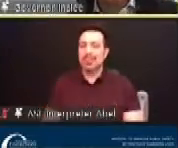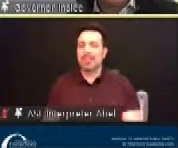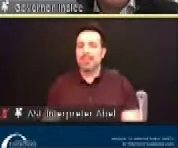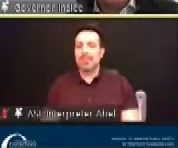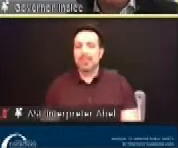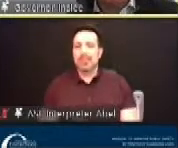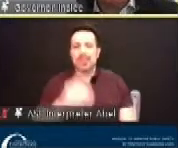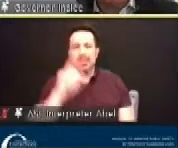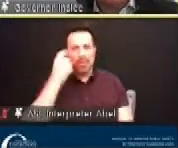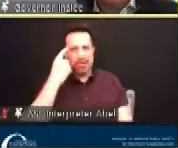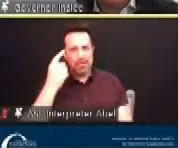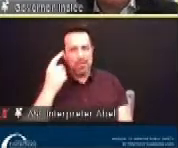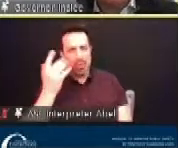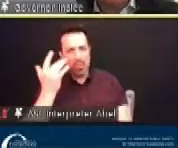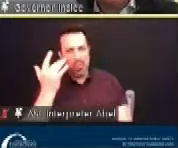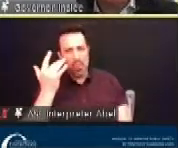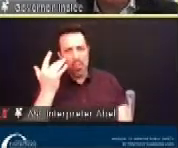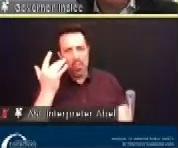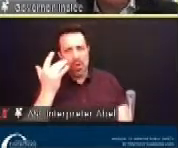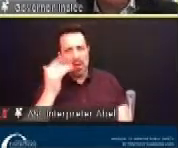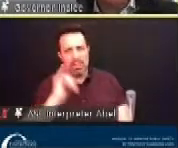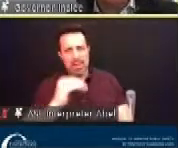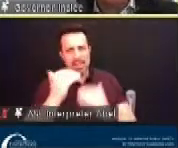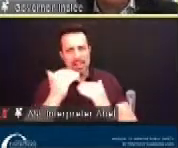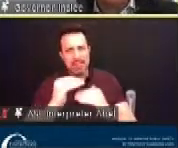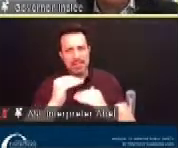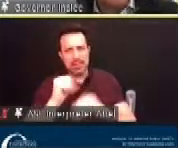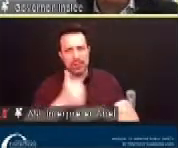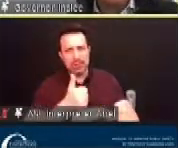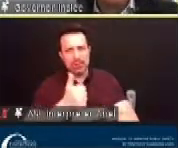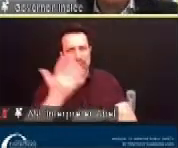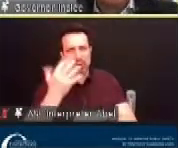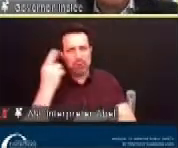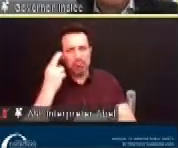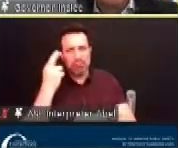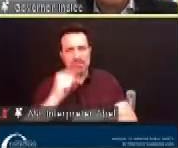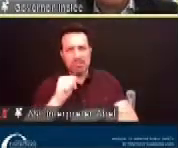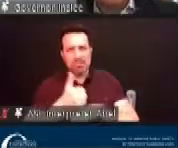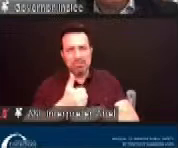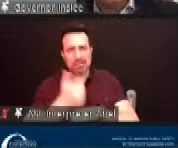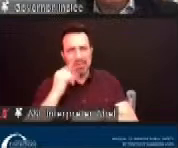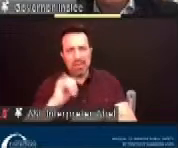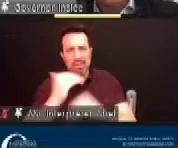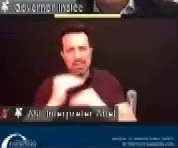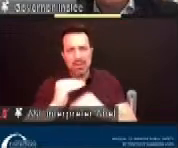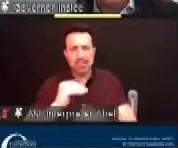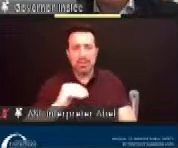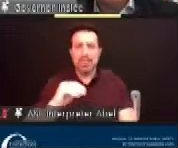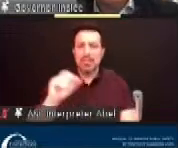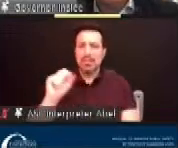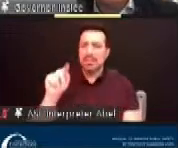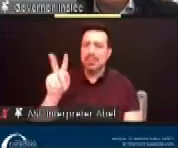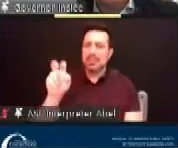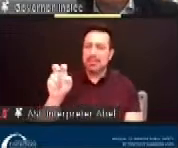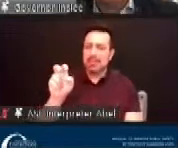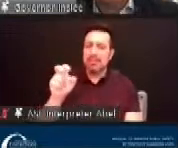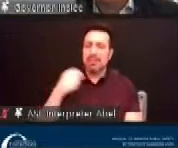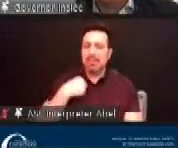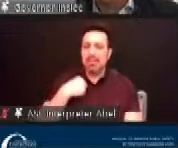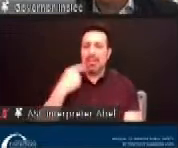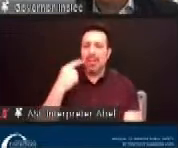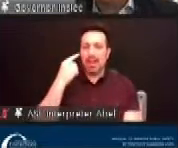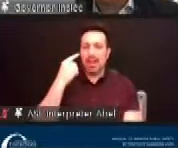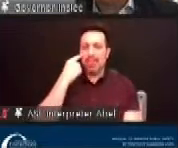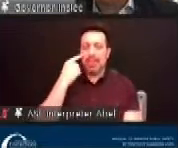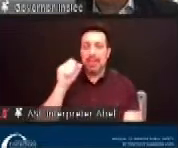not sure why that limitation would exist. What was the rationale for that? I think it